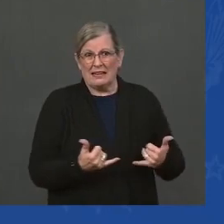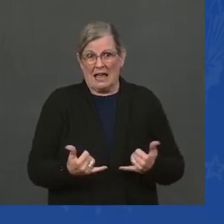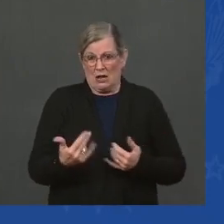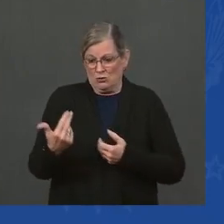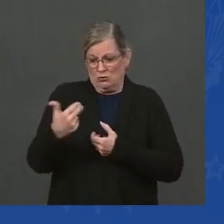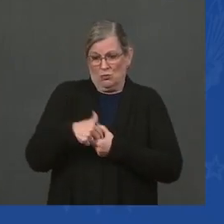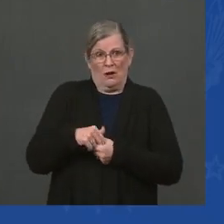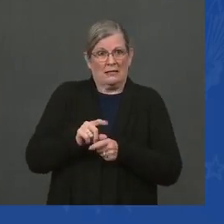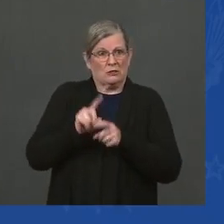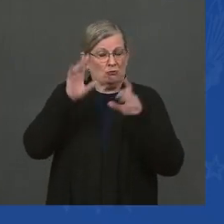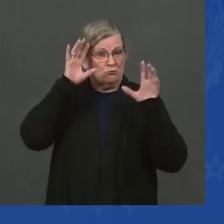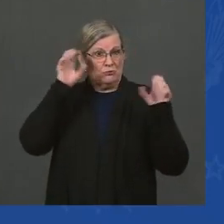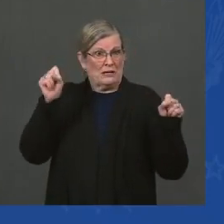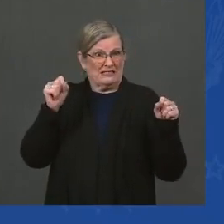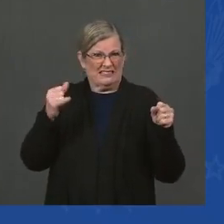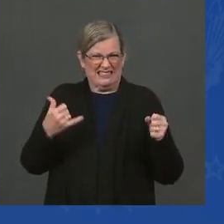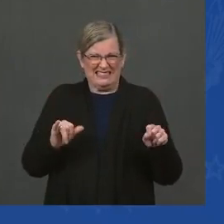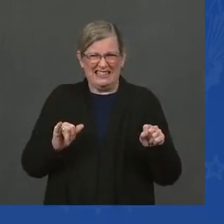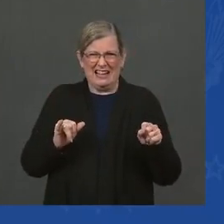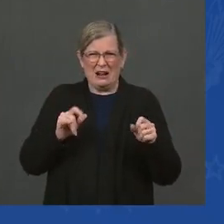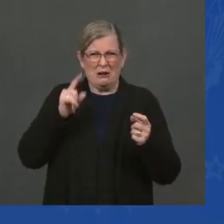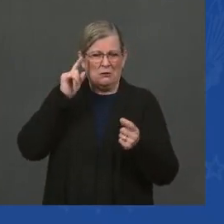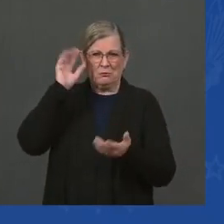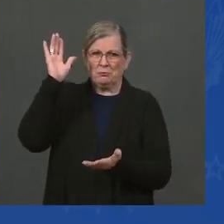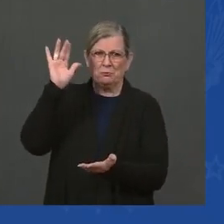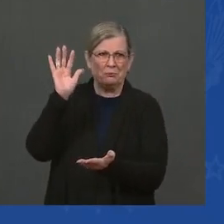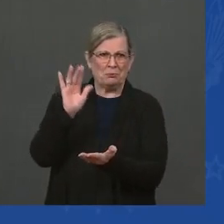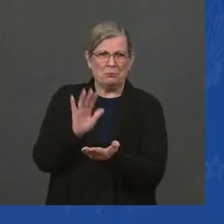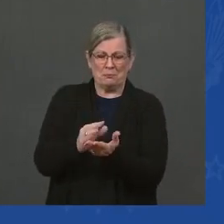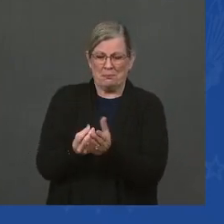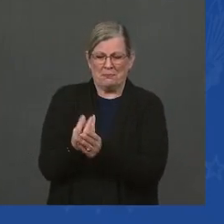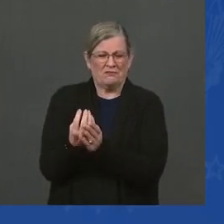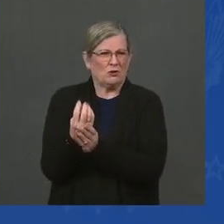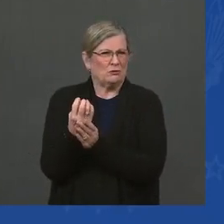the activists who are doing such vital work to remind us of